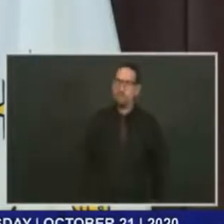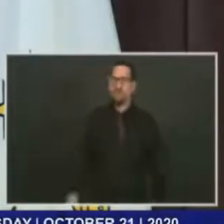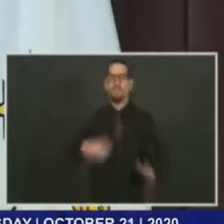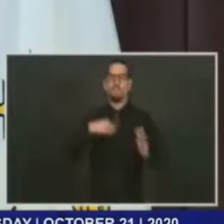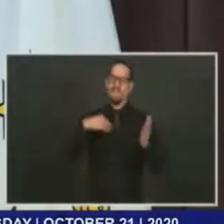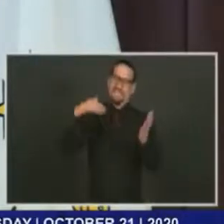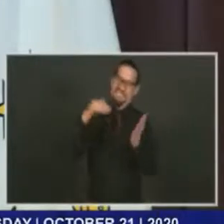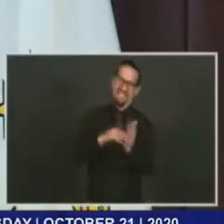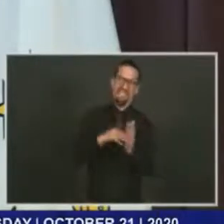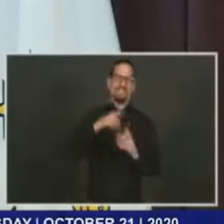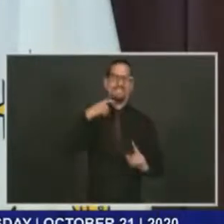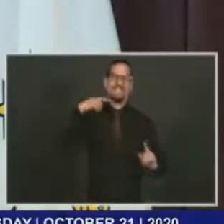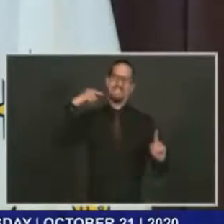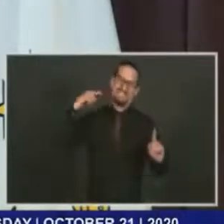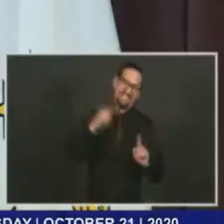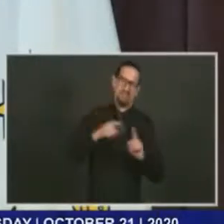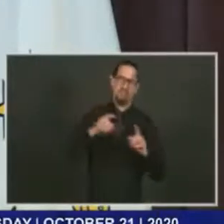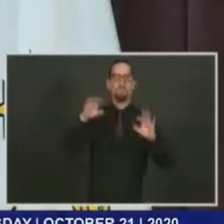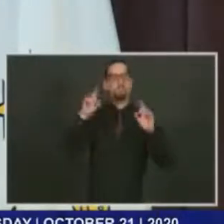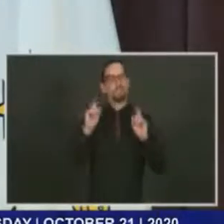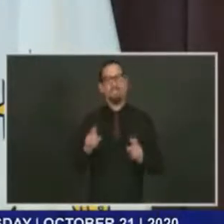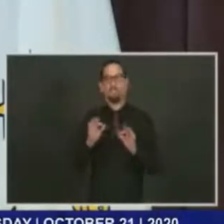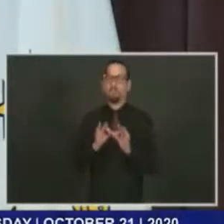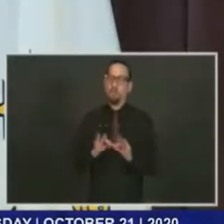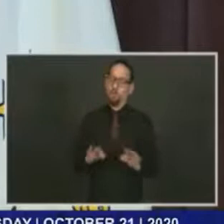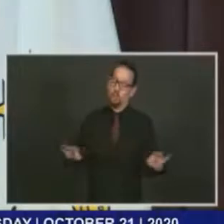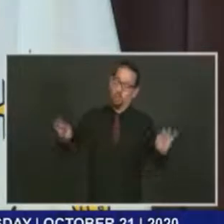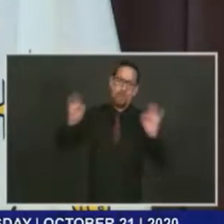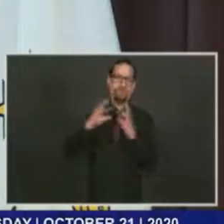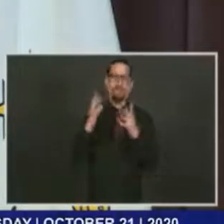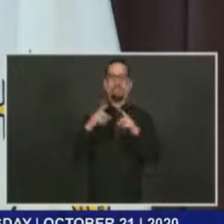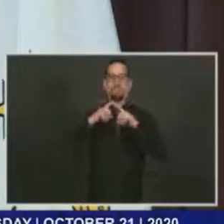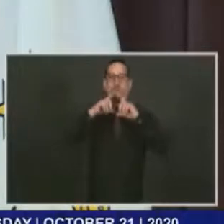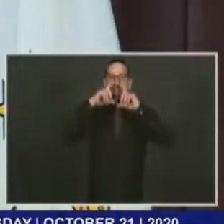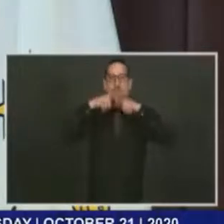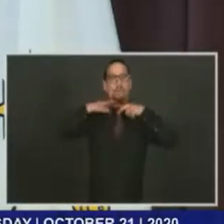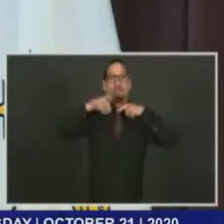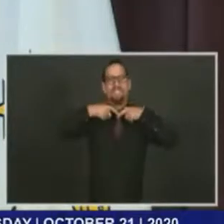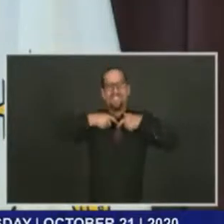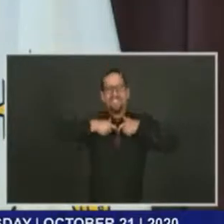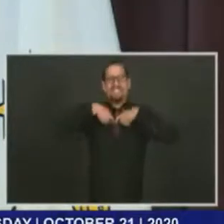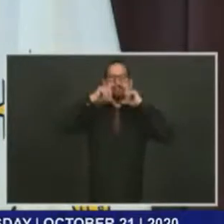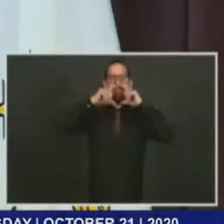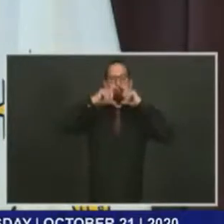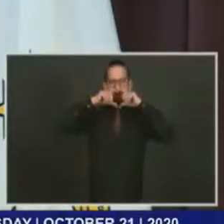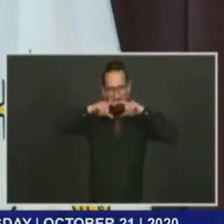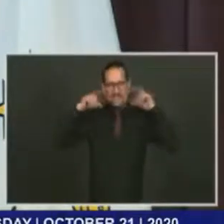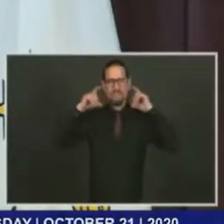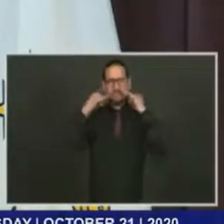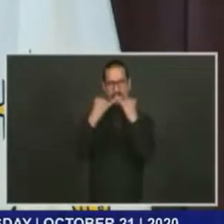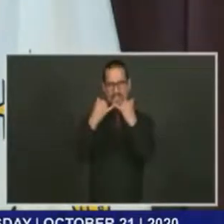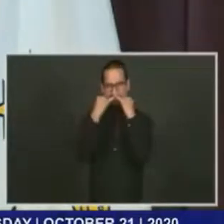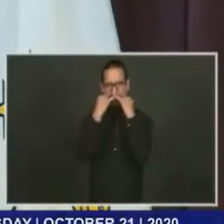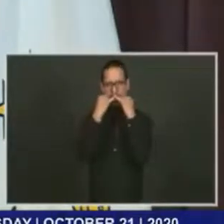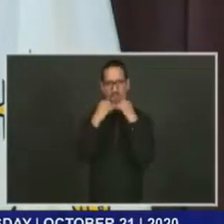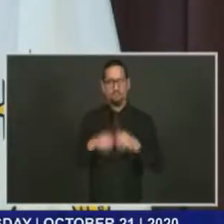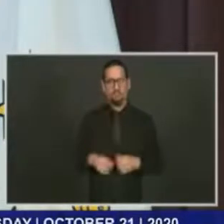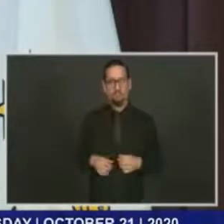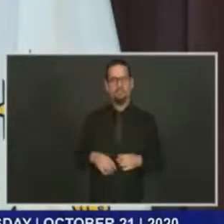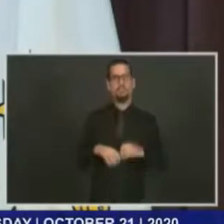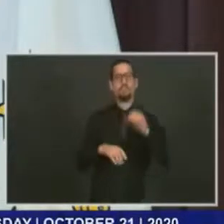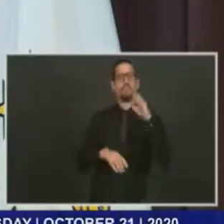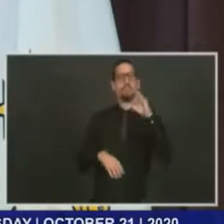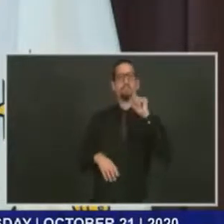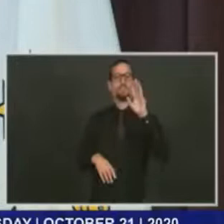important time to wear your mask. Between October 6th and 12th, there were 30 cases in which someone reported attending